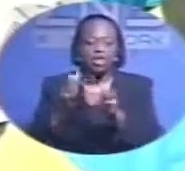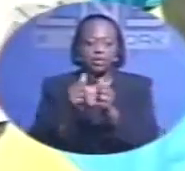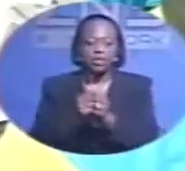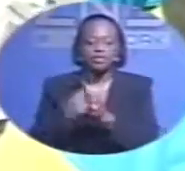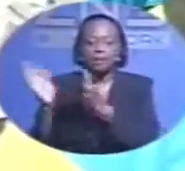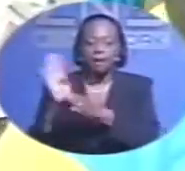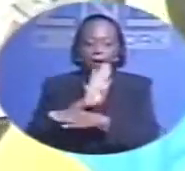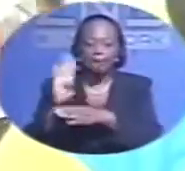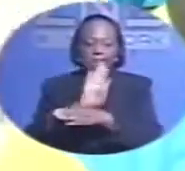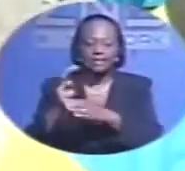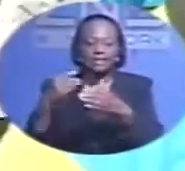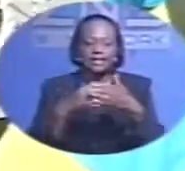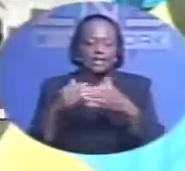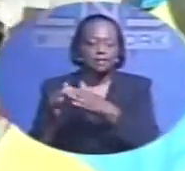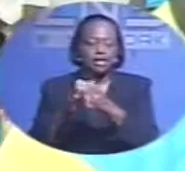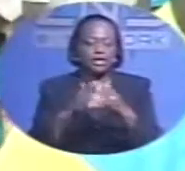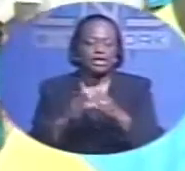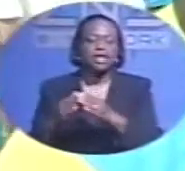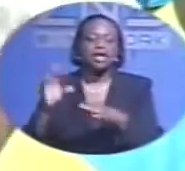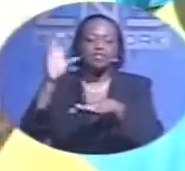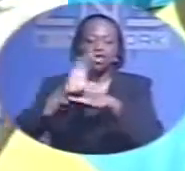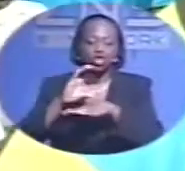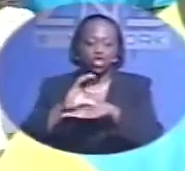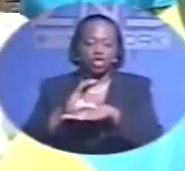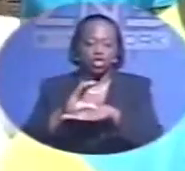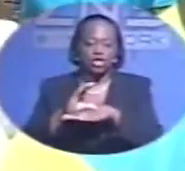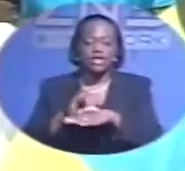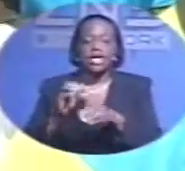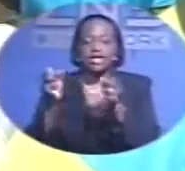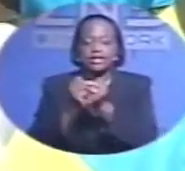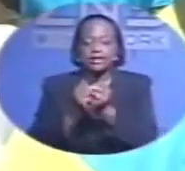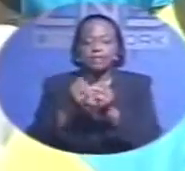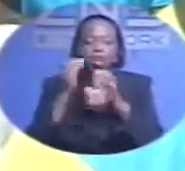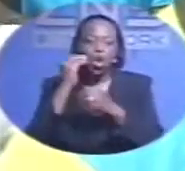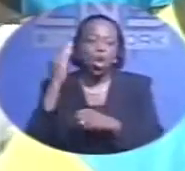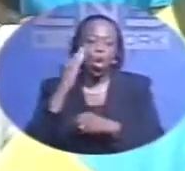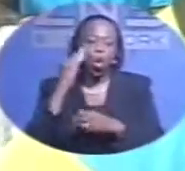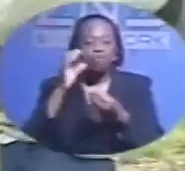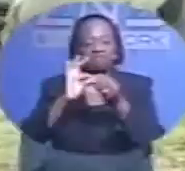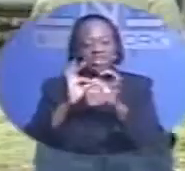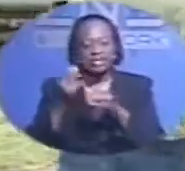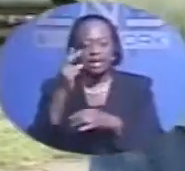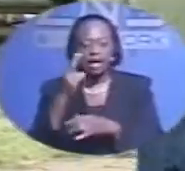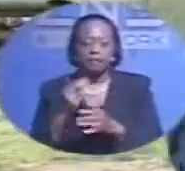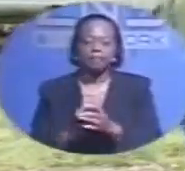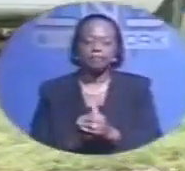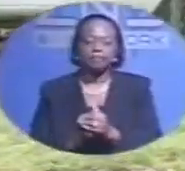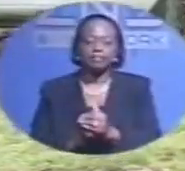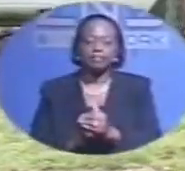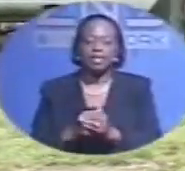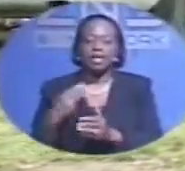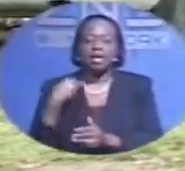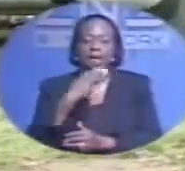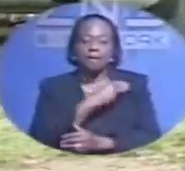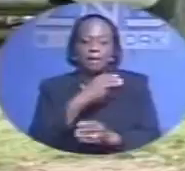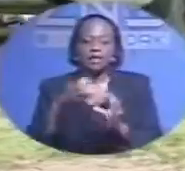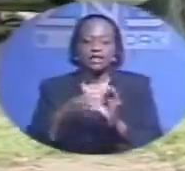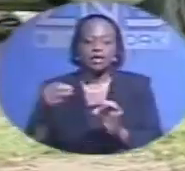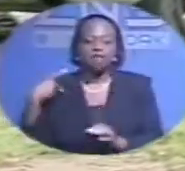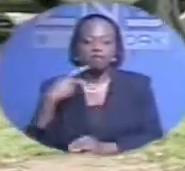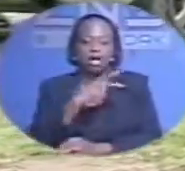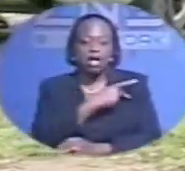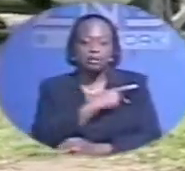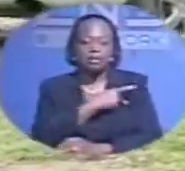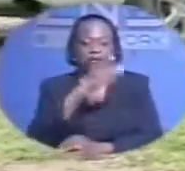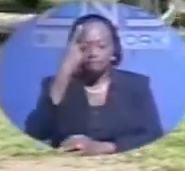business community, the churches, to do small home repairs. Well, members of Parliament for Mount